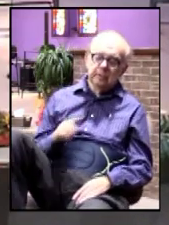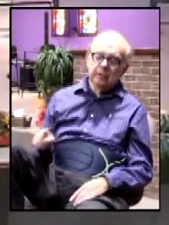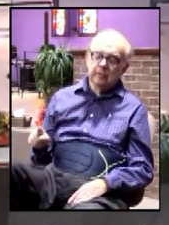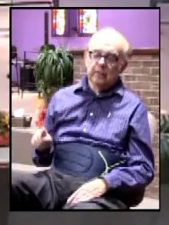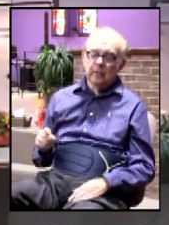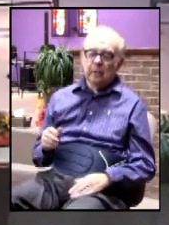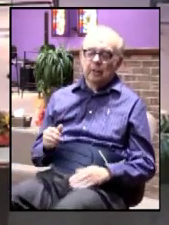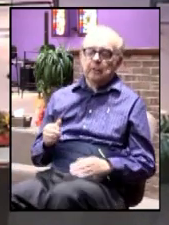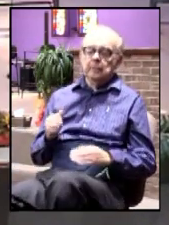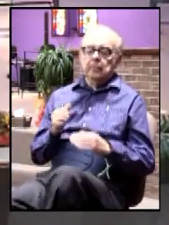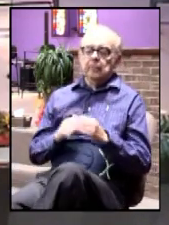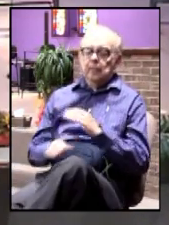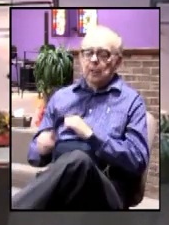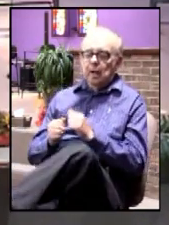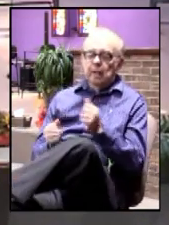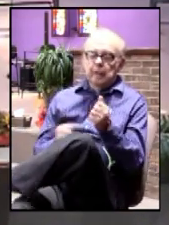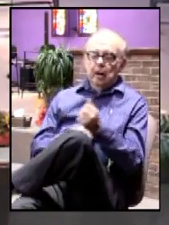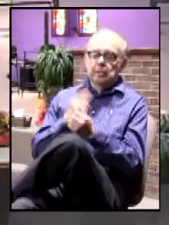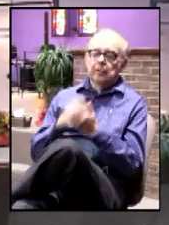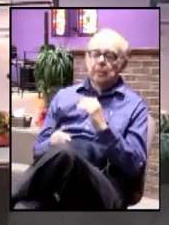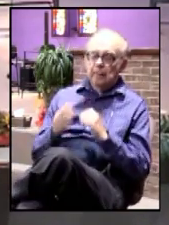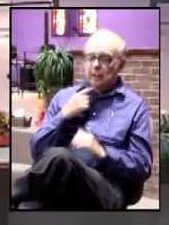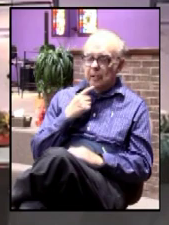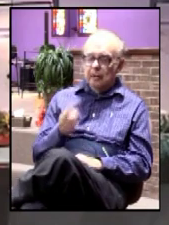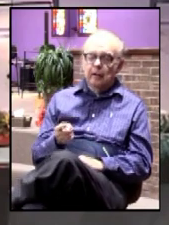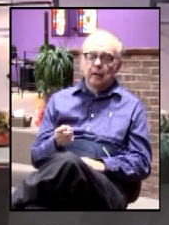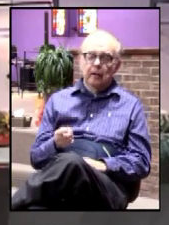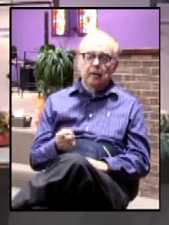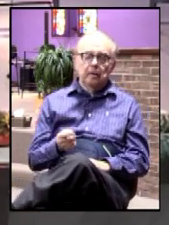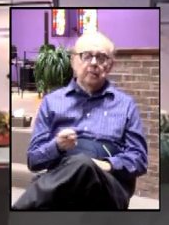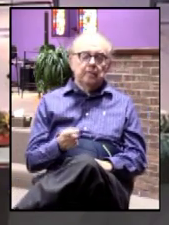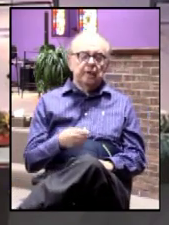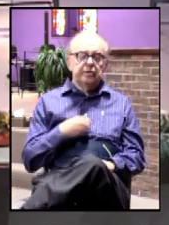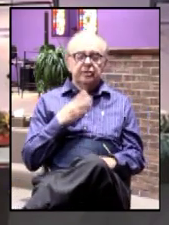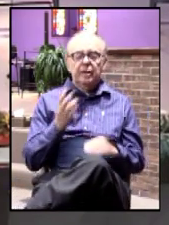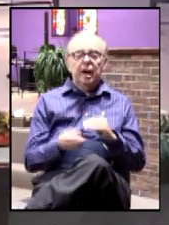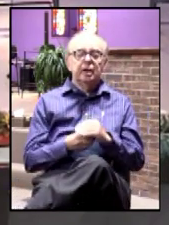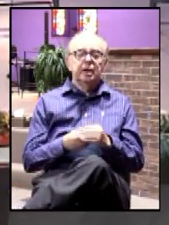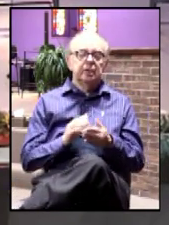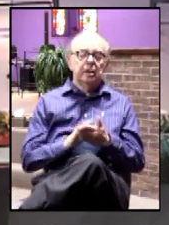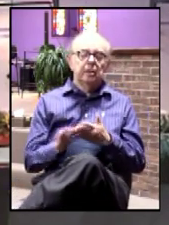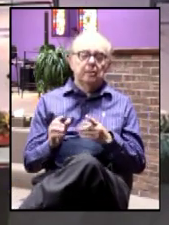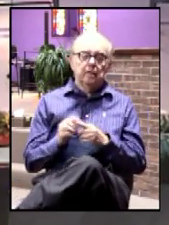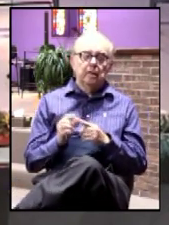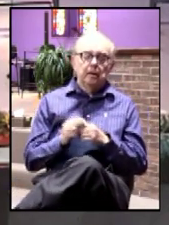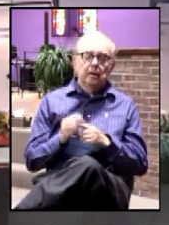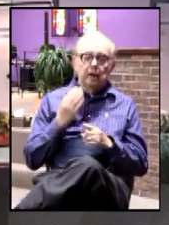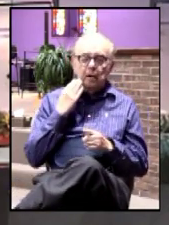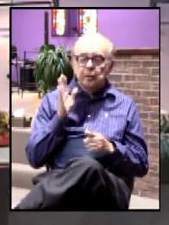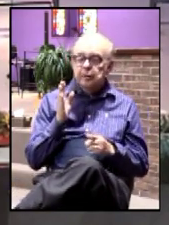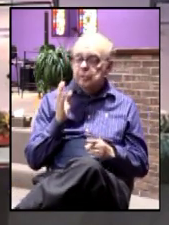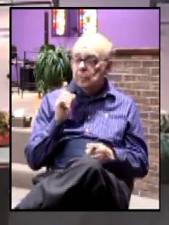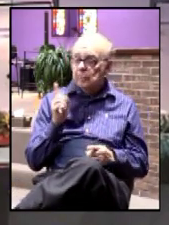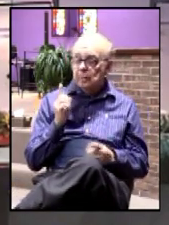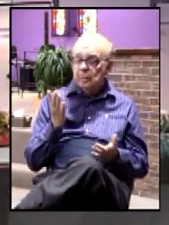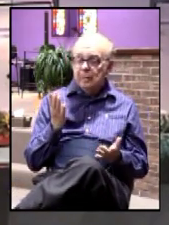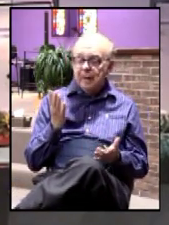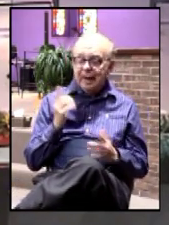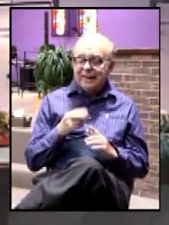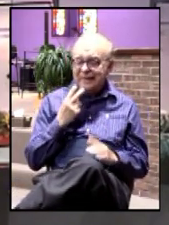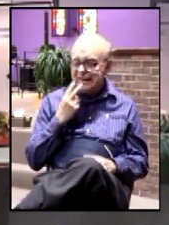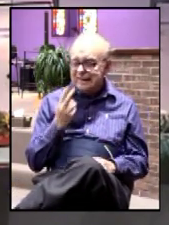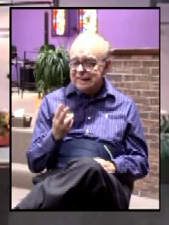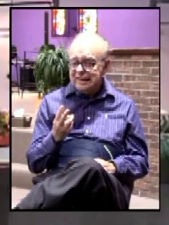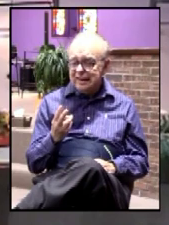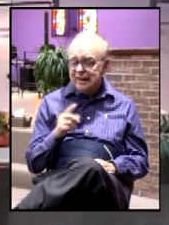They can hide behind what they're saying by just putting down in words. And I really don't know where they're coming from because I can't